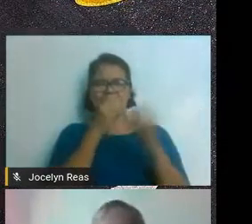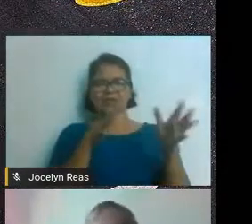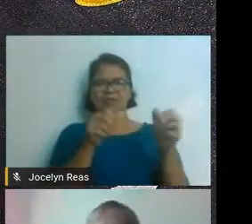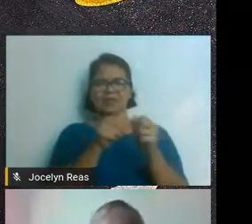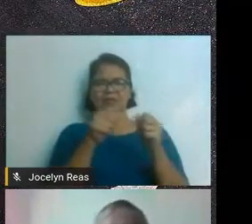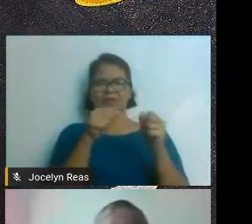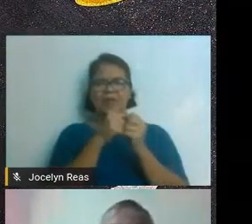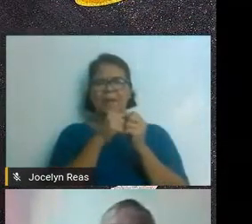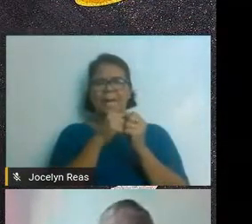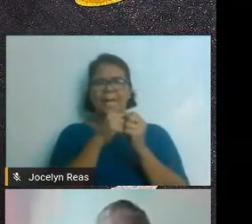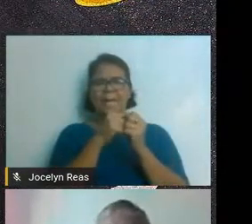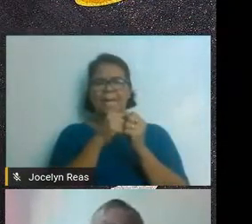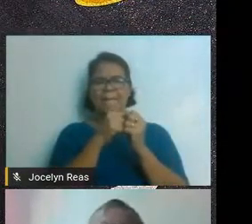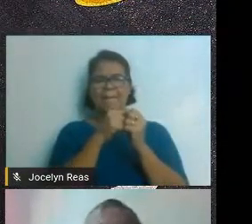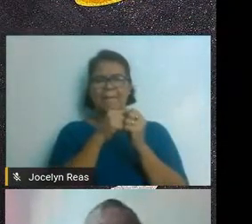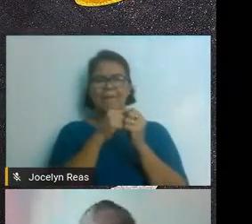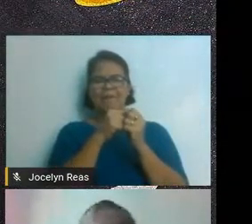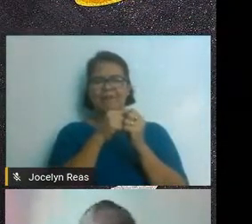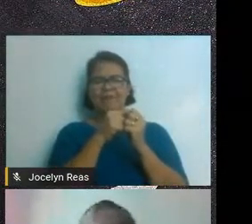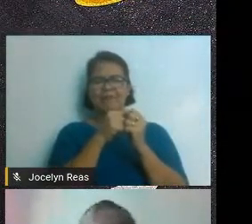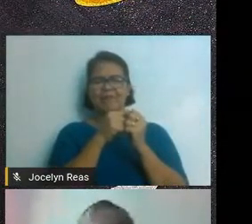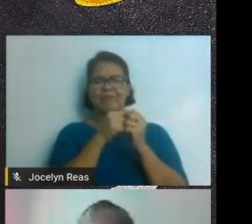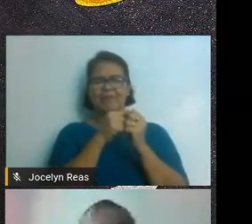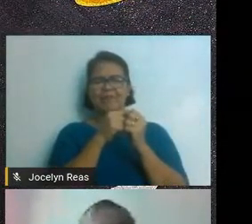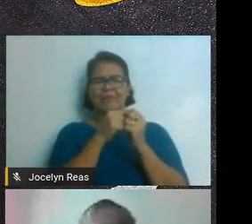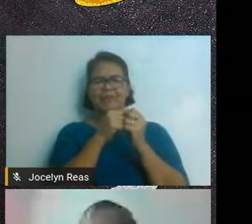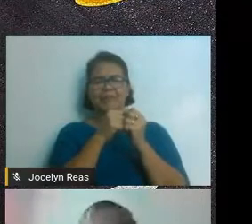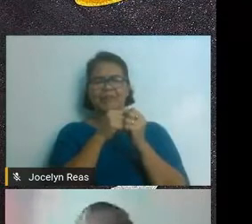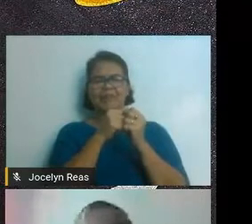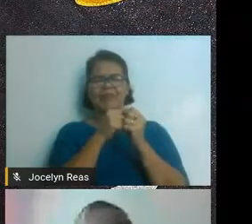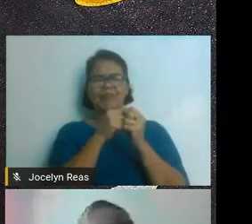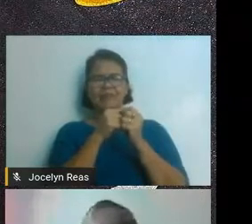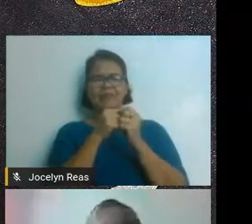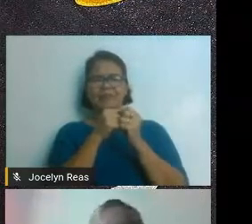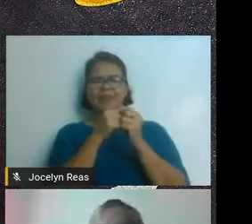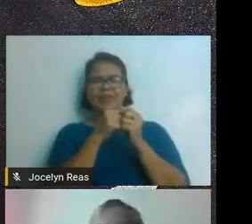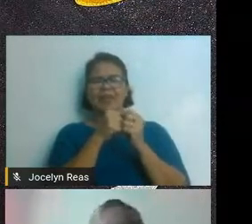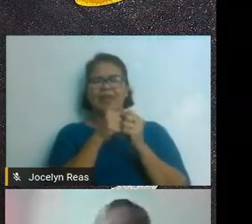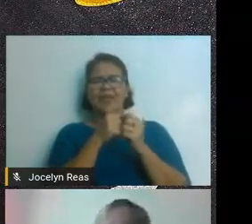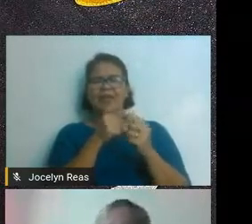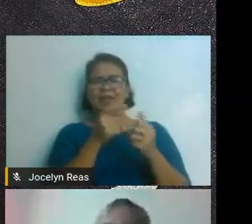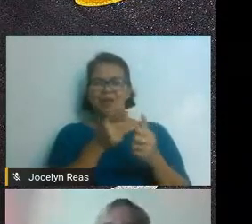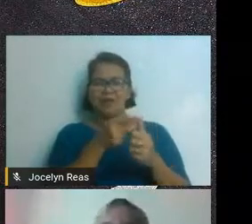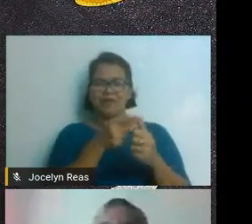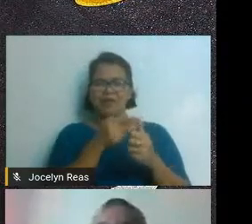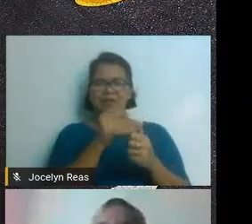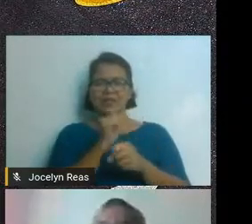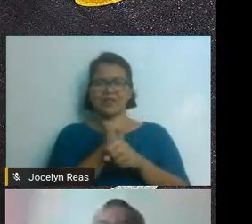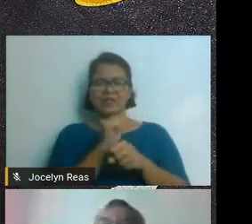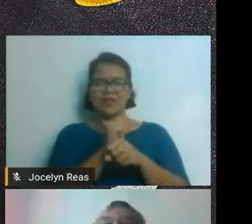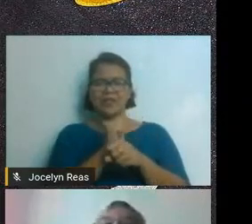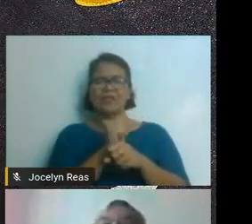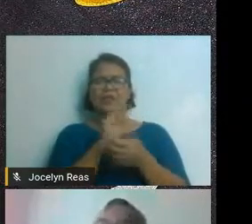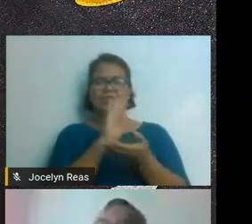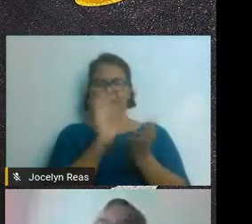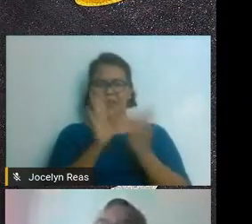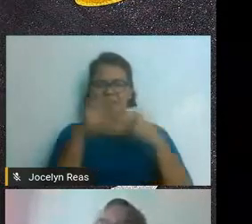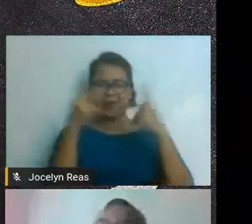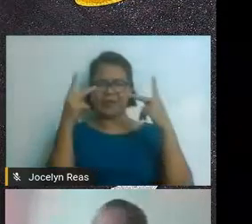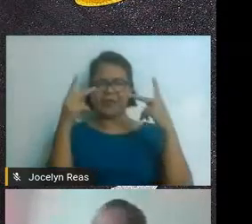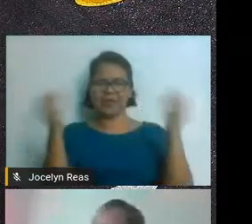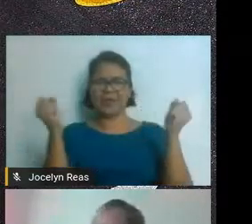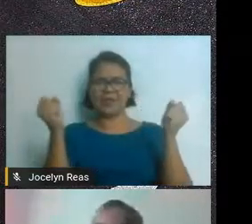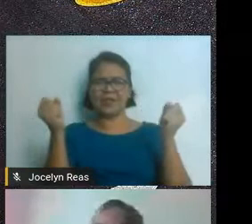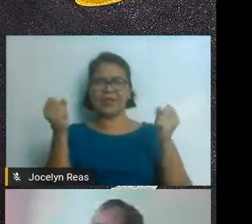Jerry, very empowering yan. Your first job when you become a principal is to look for the next